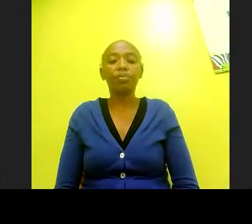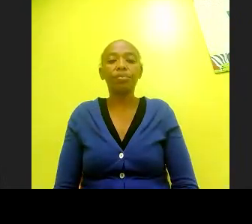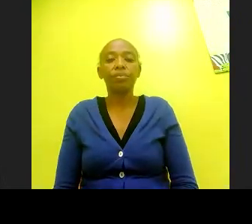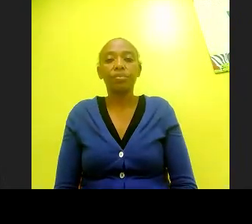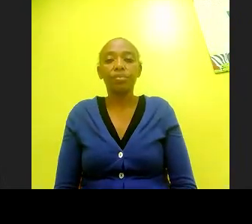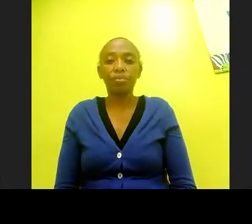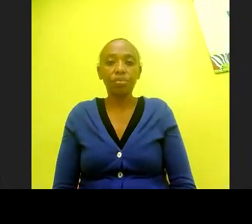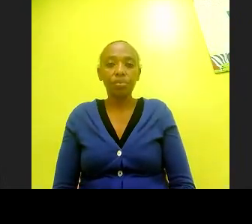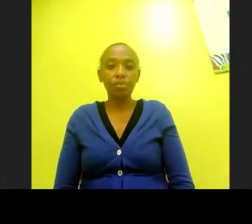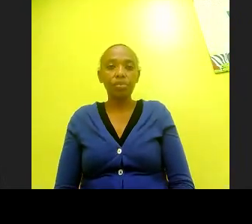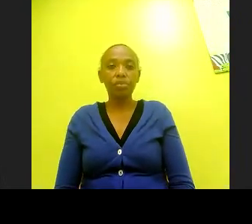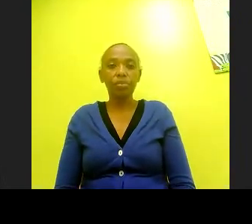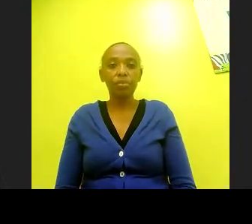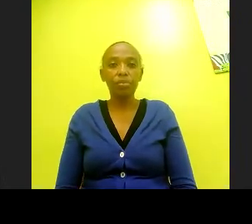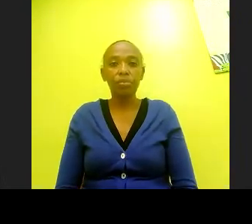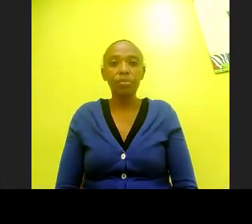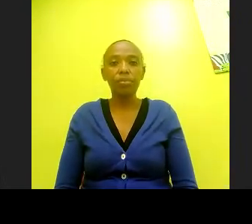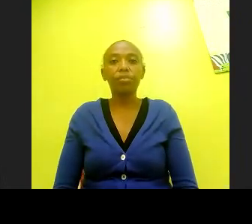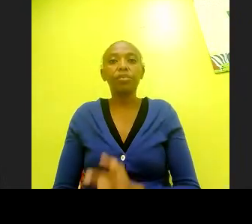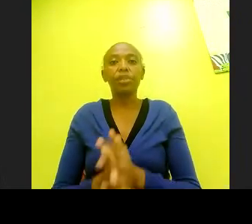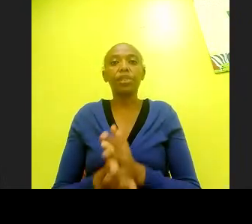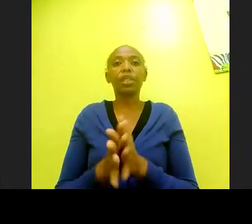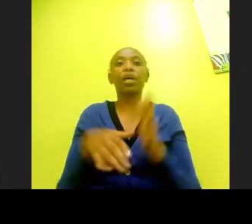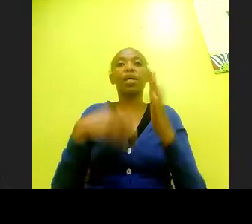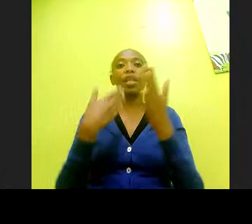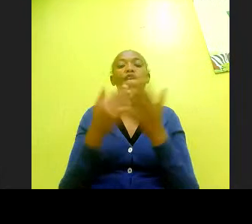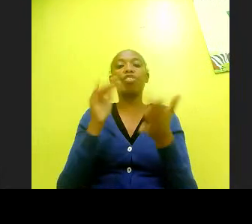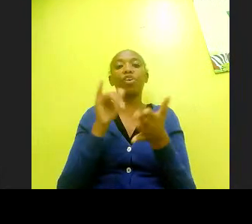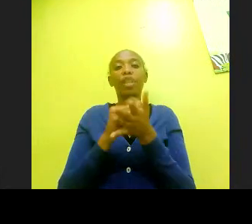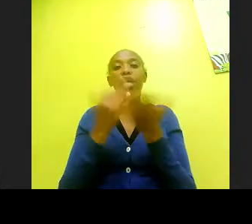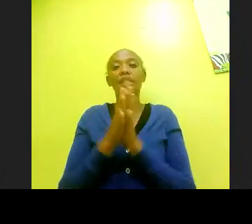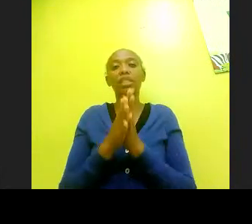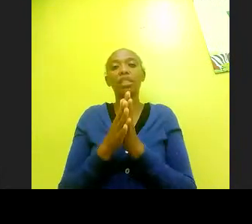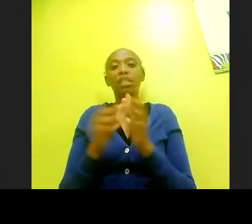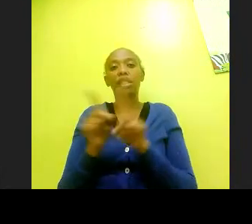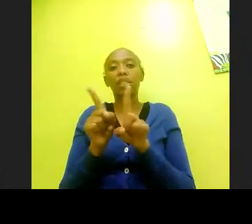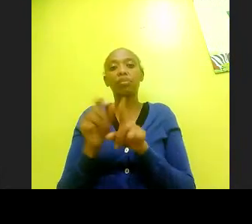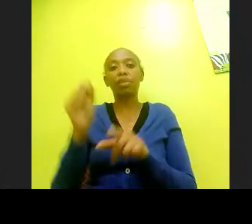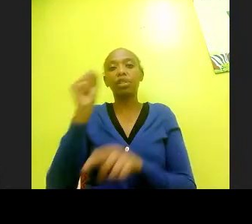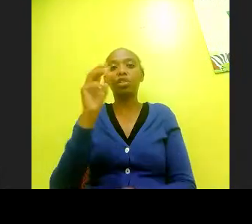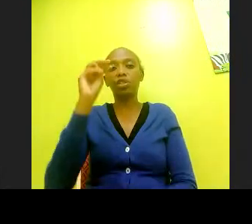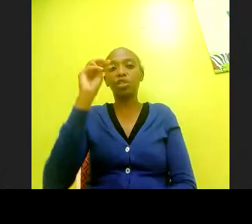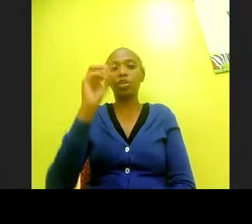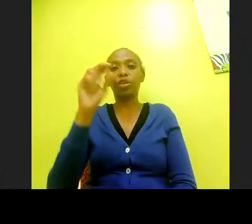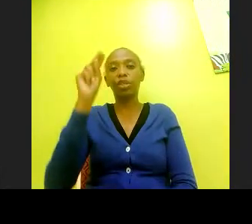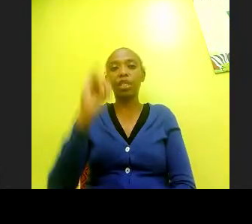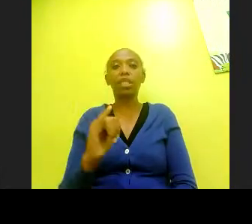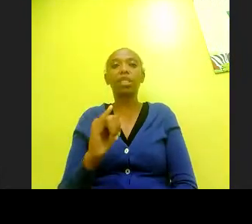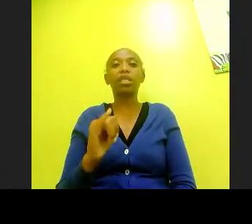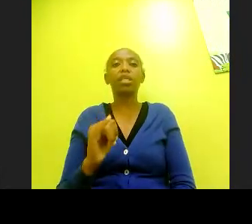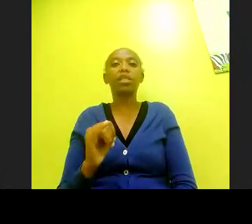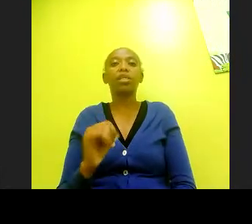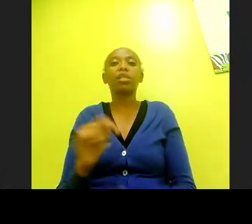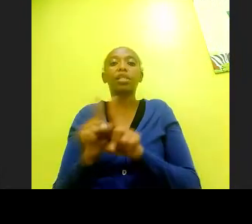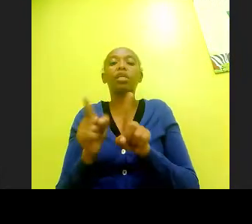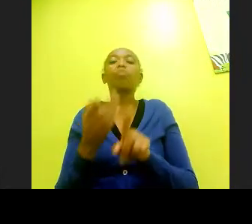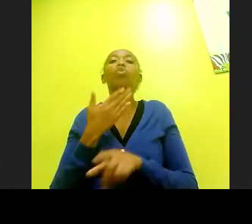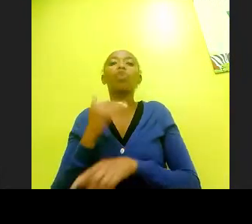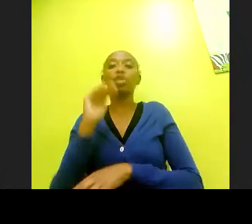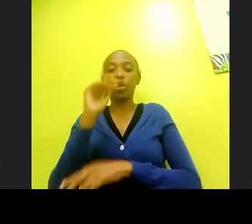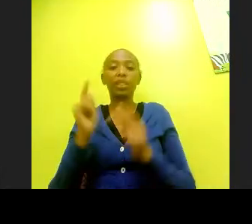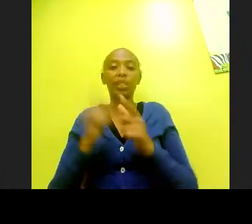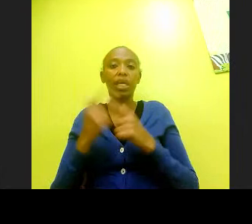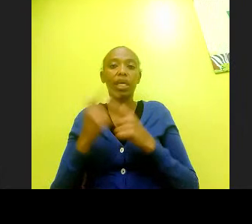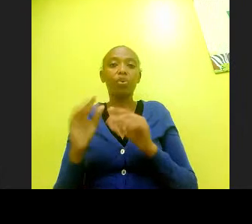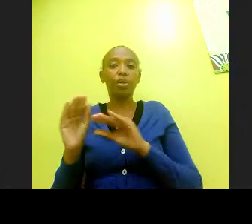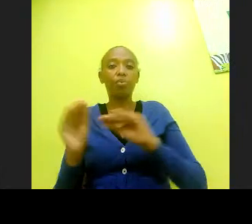Great. Thank you for that, Memory. Tracy, Sonny, would you like to come in and ask your question, and then we'll move